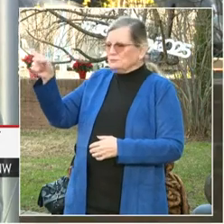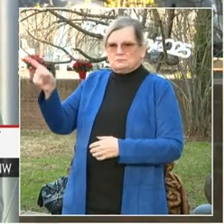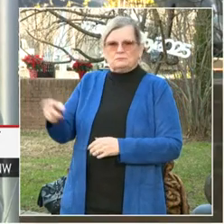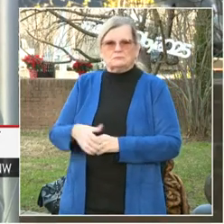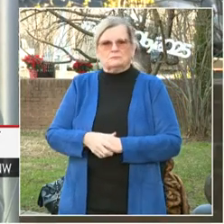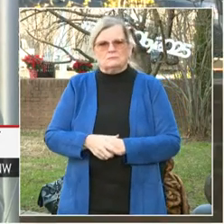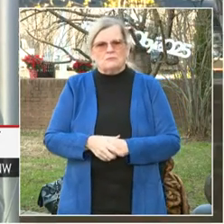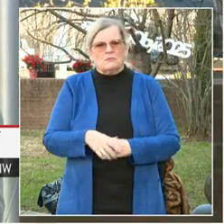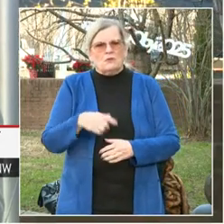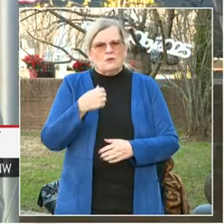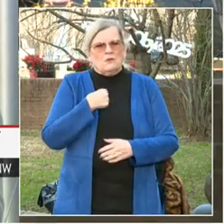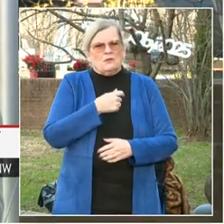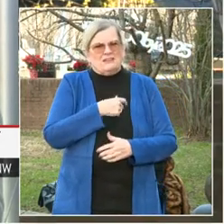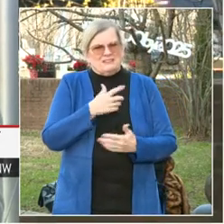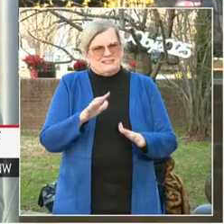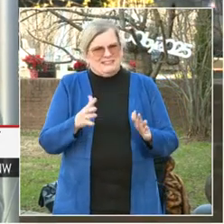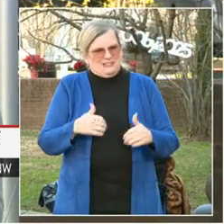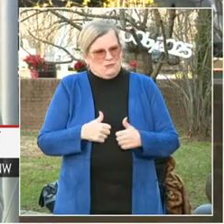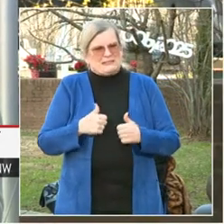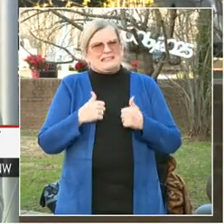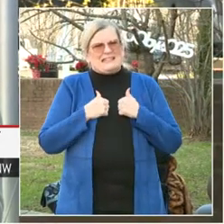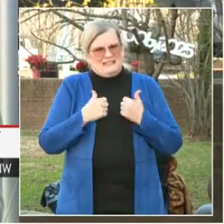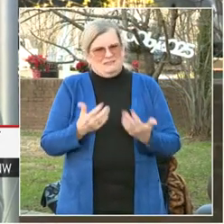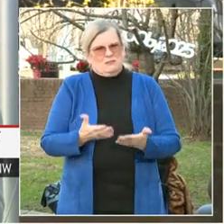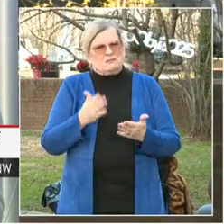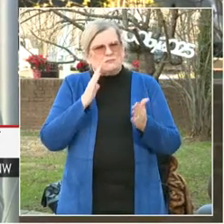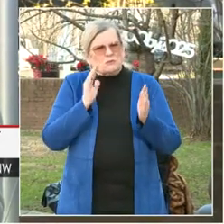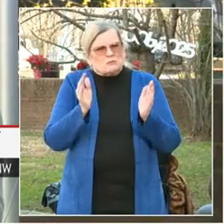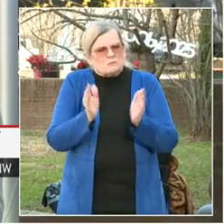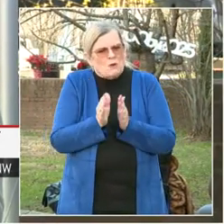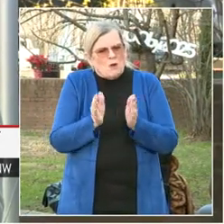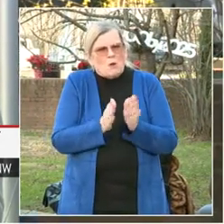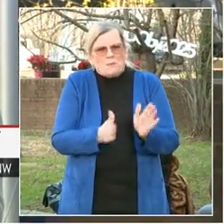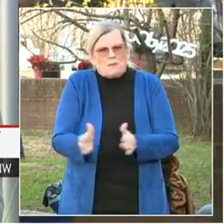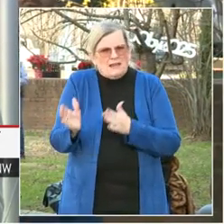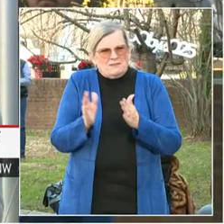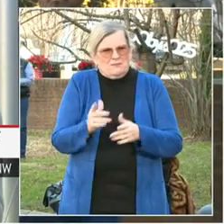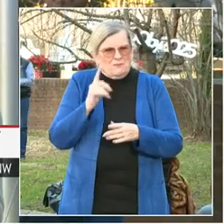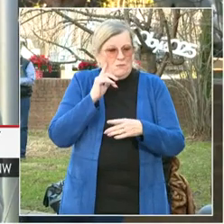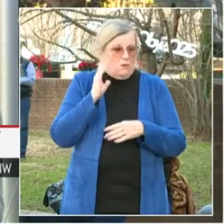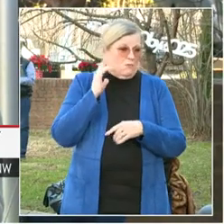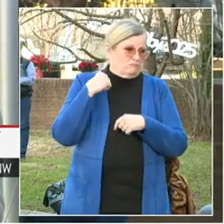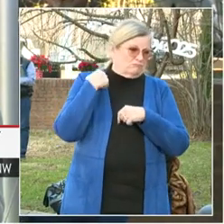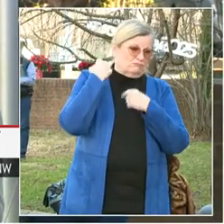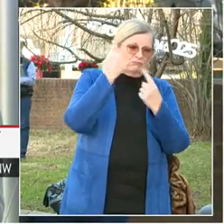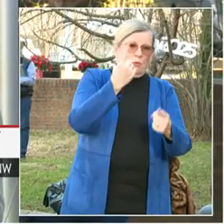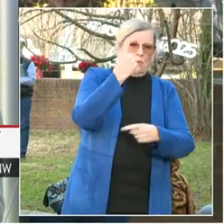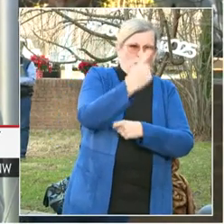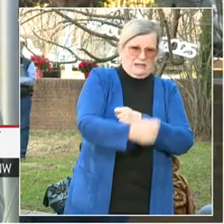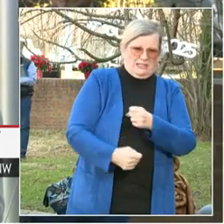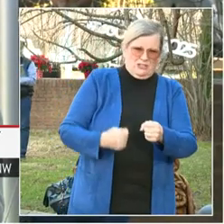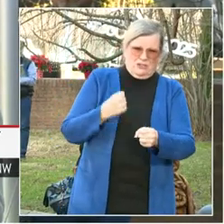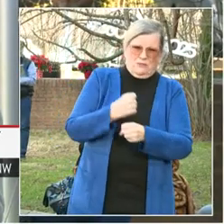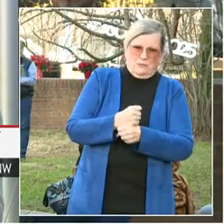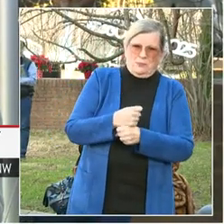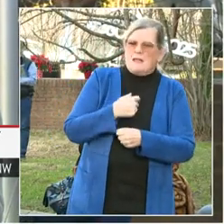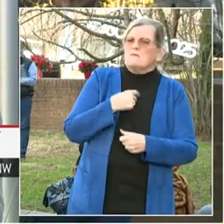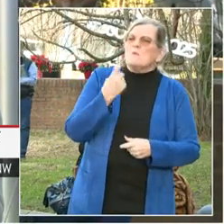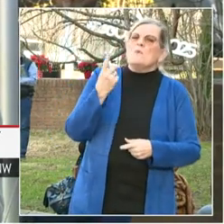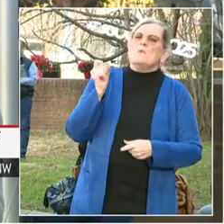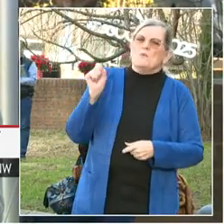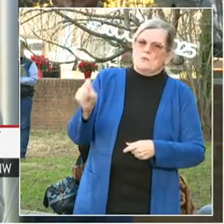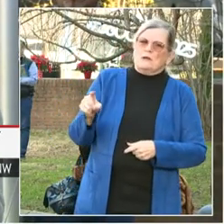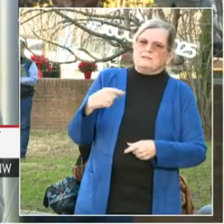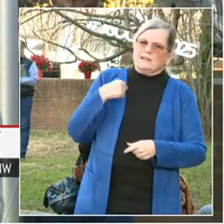the small area planning process now for a year. One of the questions that I've asked repeatedly, and others I think have too,